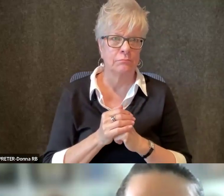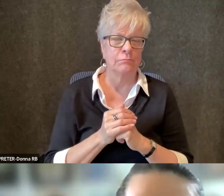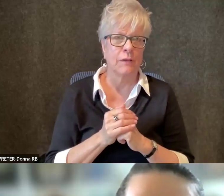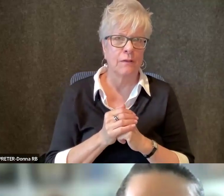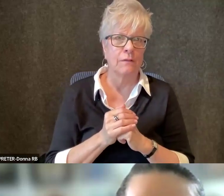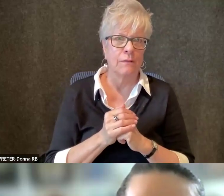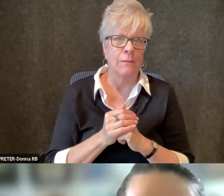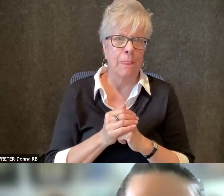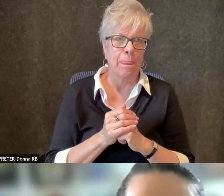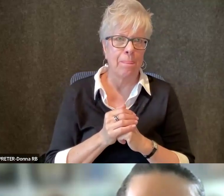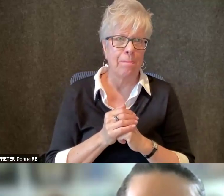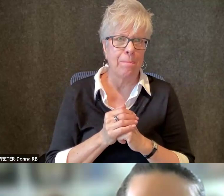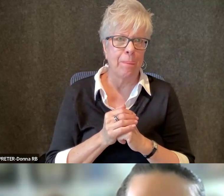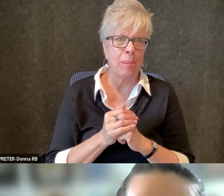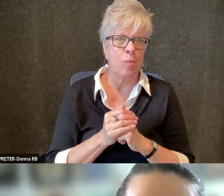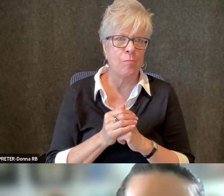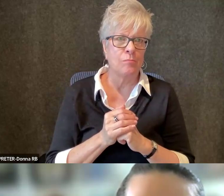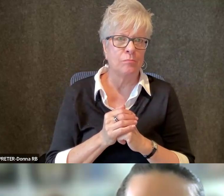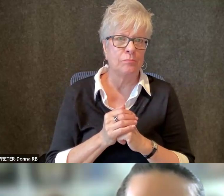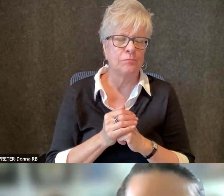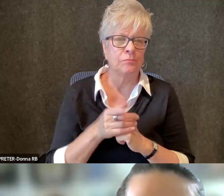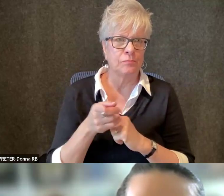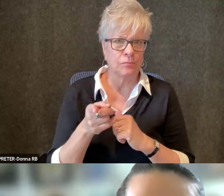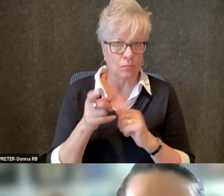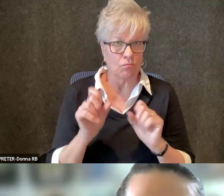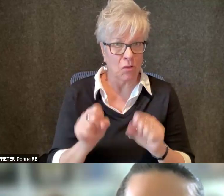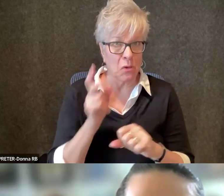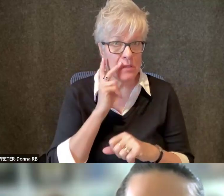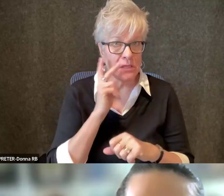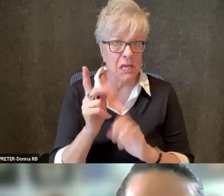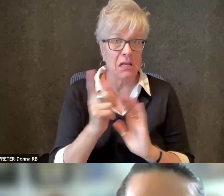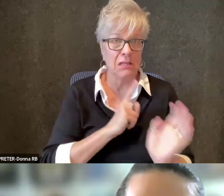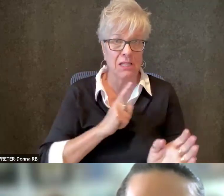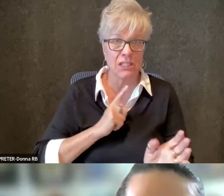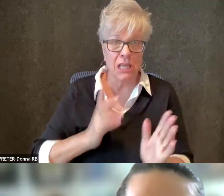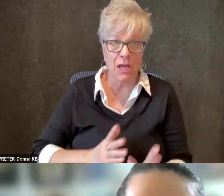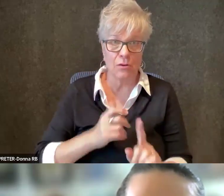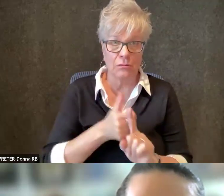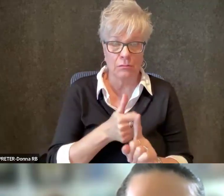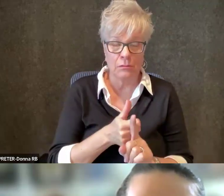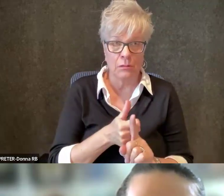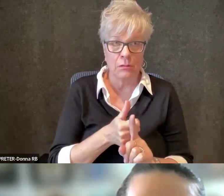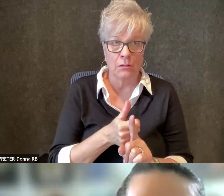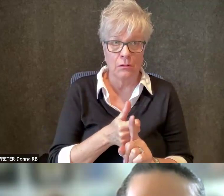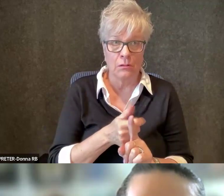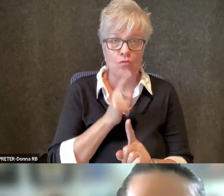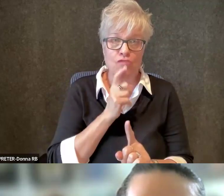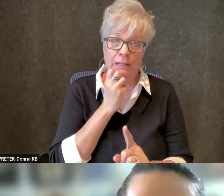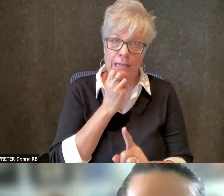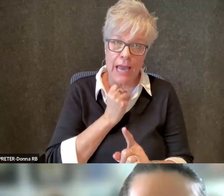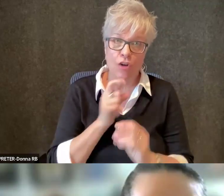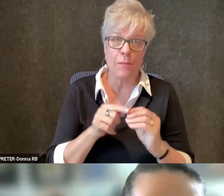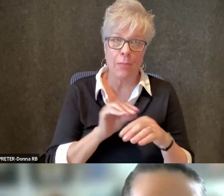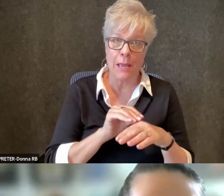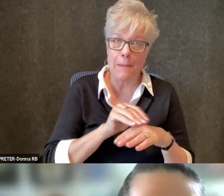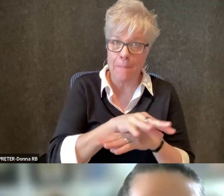time where you could see that a legislator who really cared about the